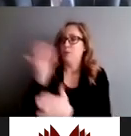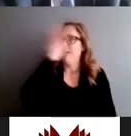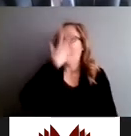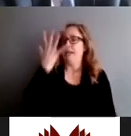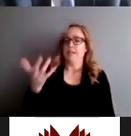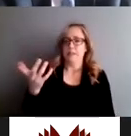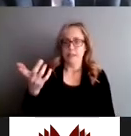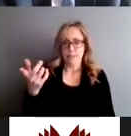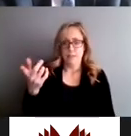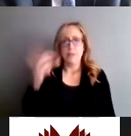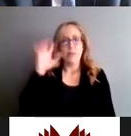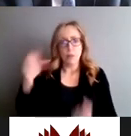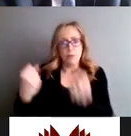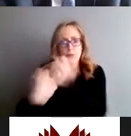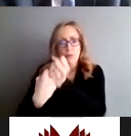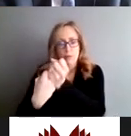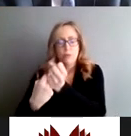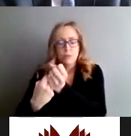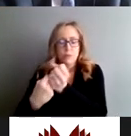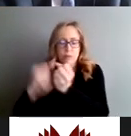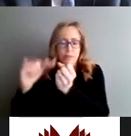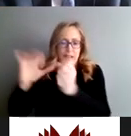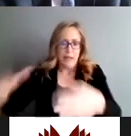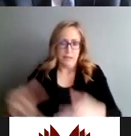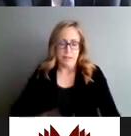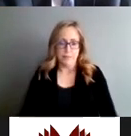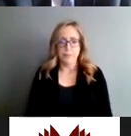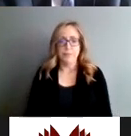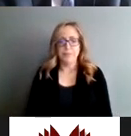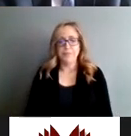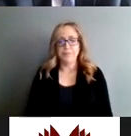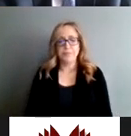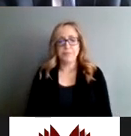that instruction. Next slide, please.